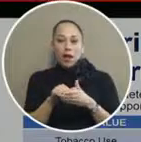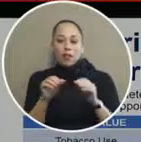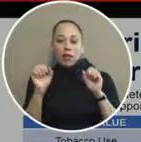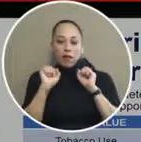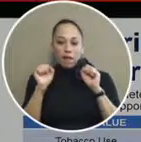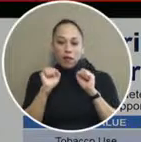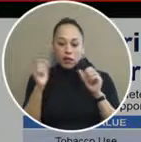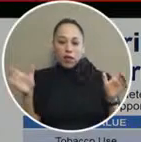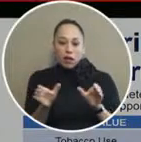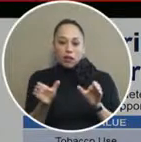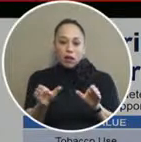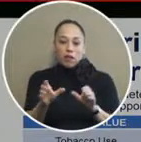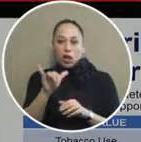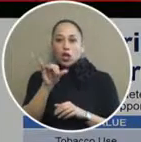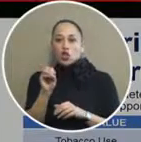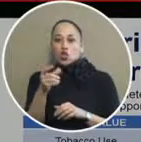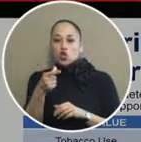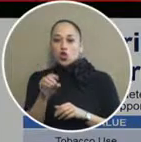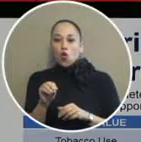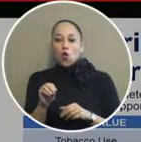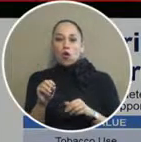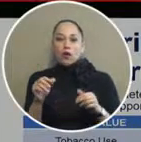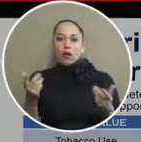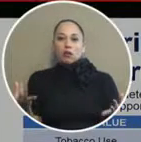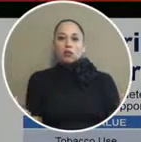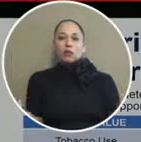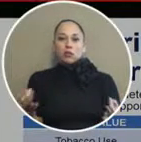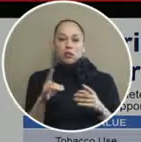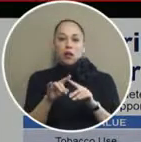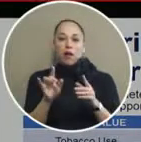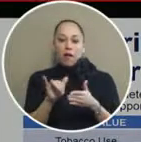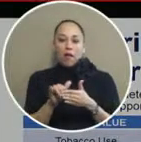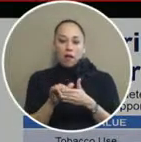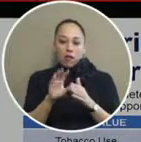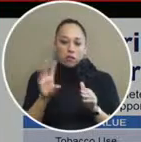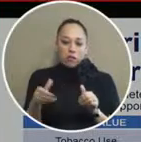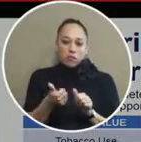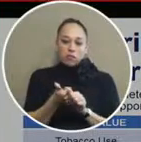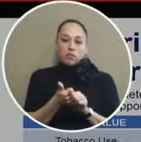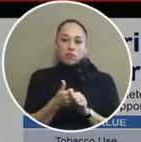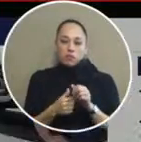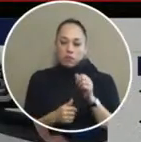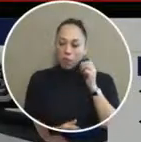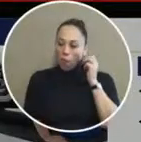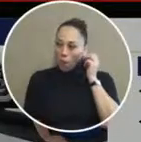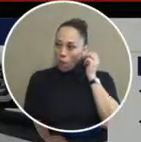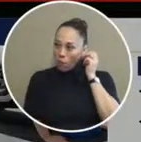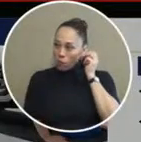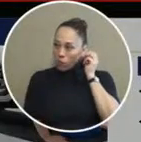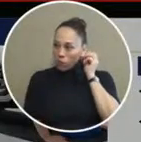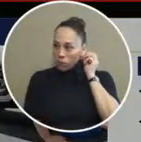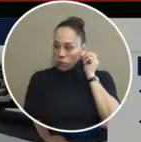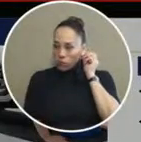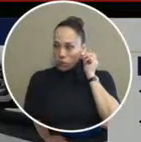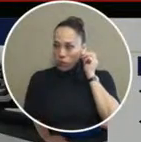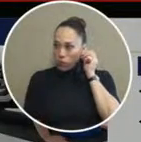gym visits, yoga classes, and avoiding the use of tobacco. Next slide, please.